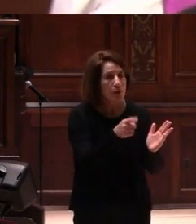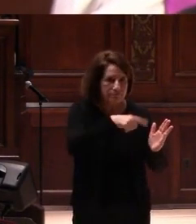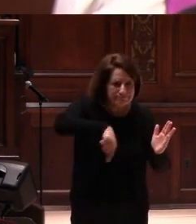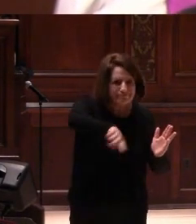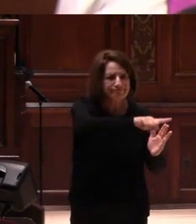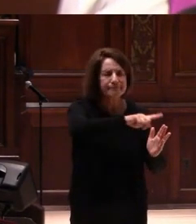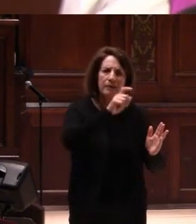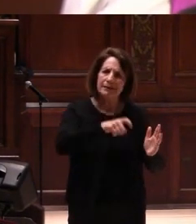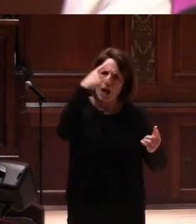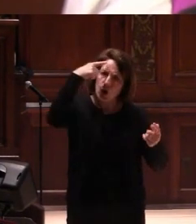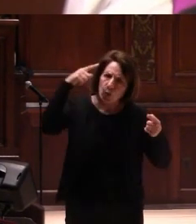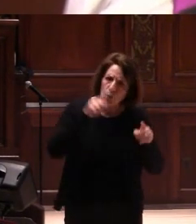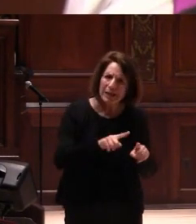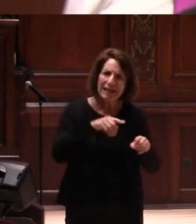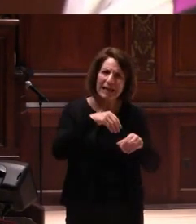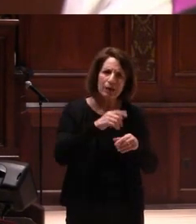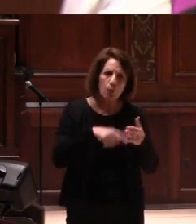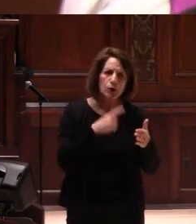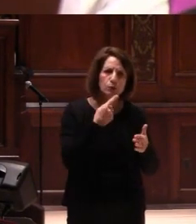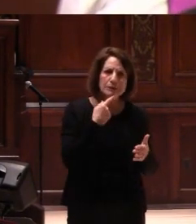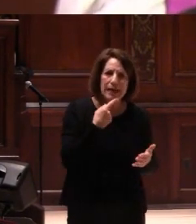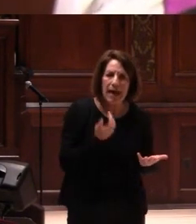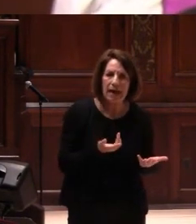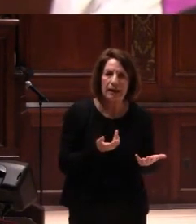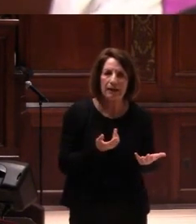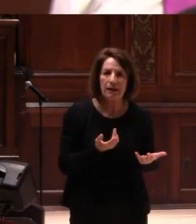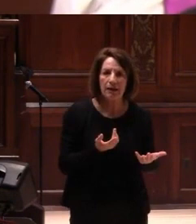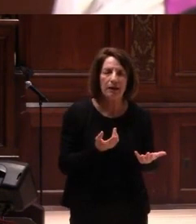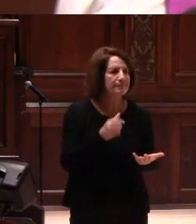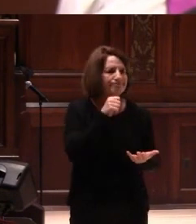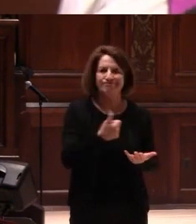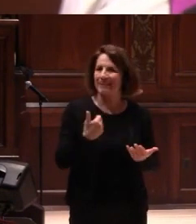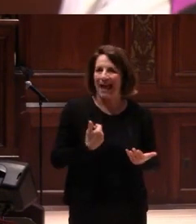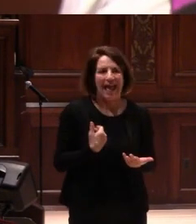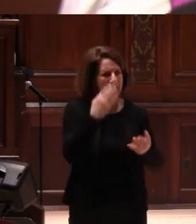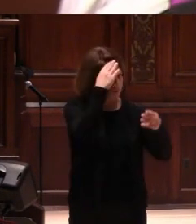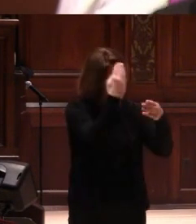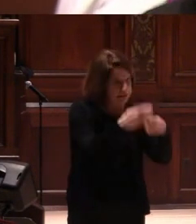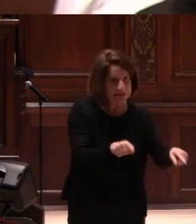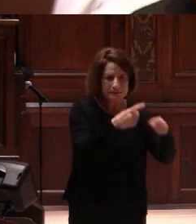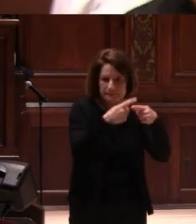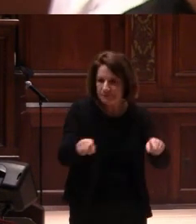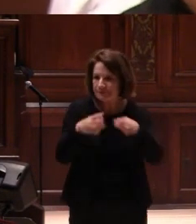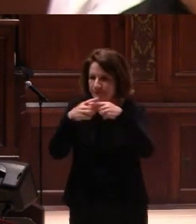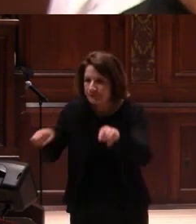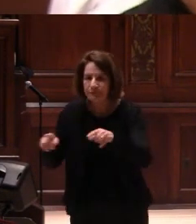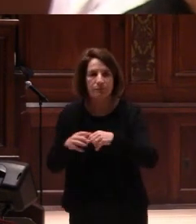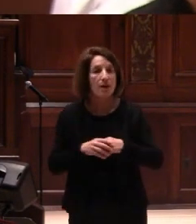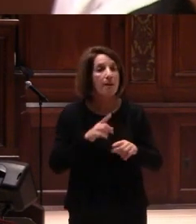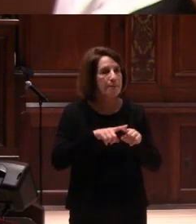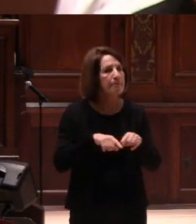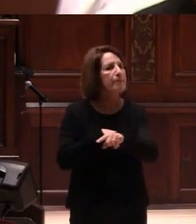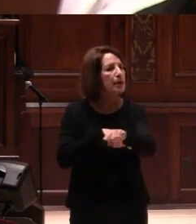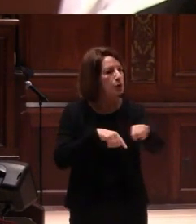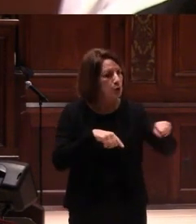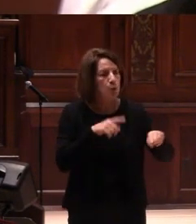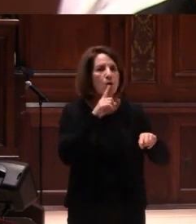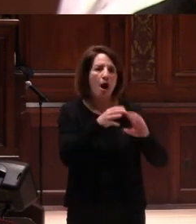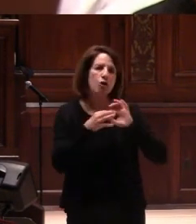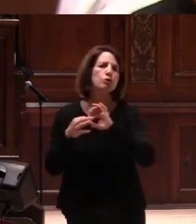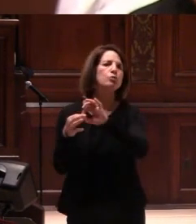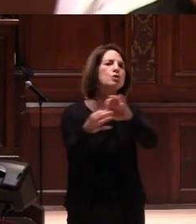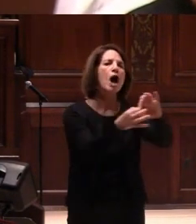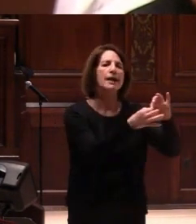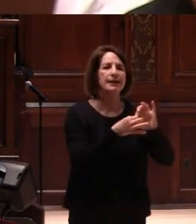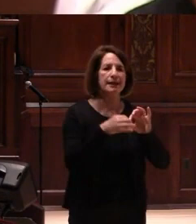agree in what you say, and that there be no divisions among you, but that you be united in